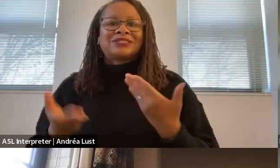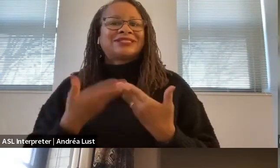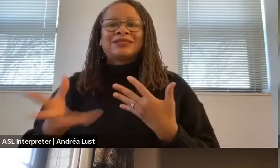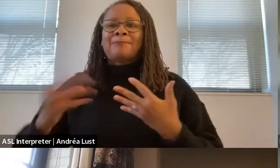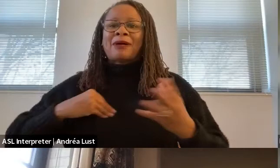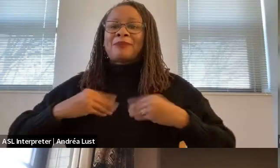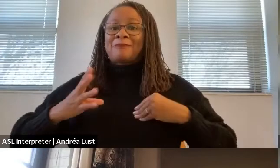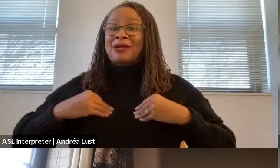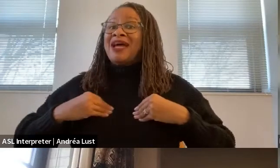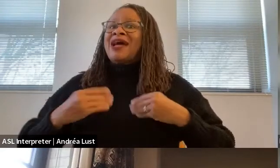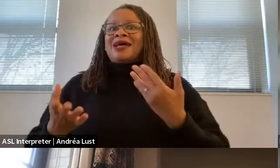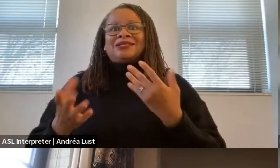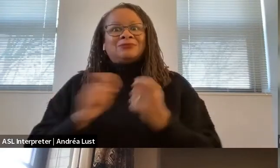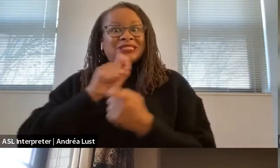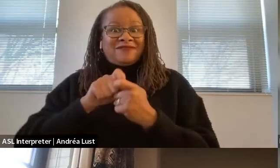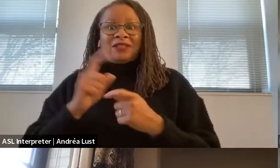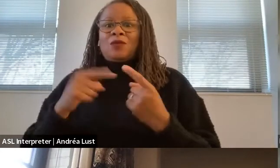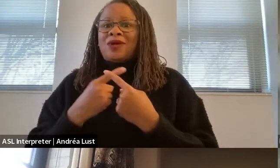that was a real challenge.